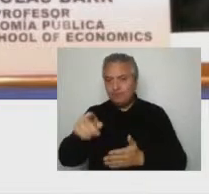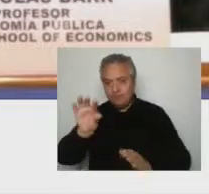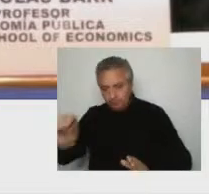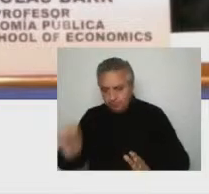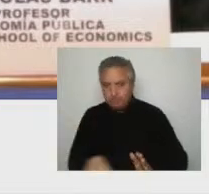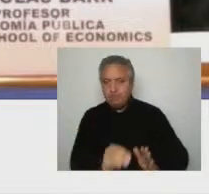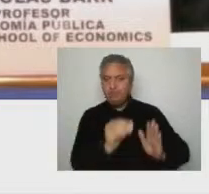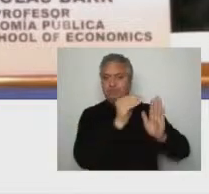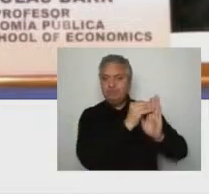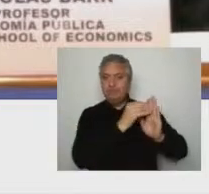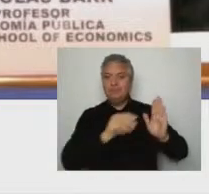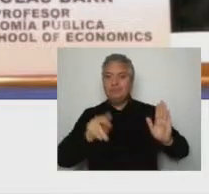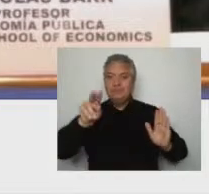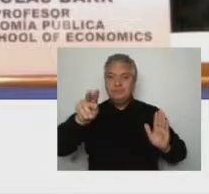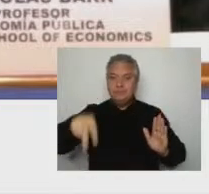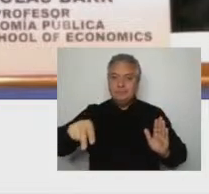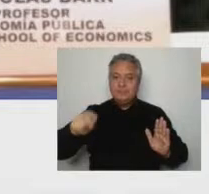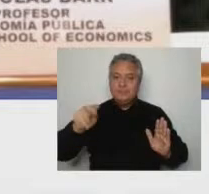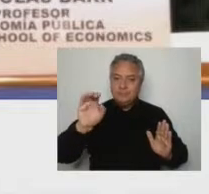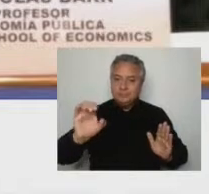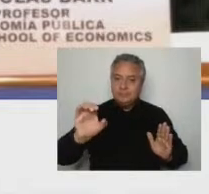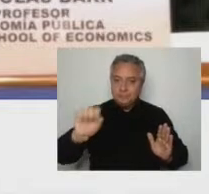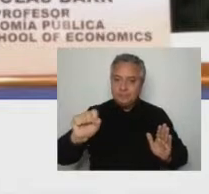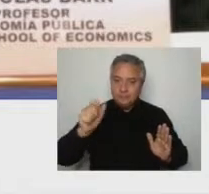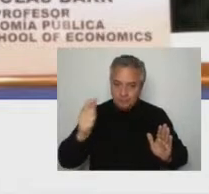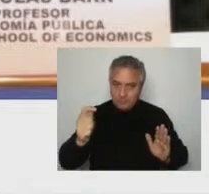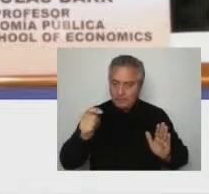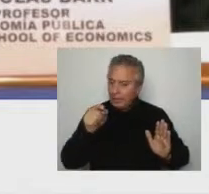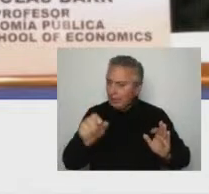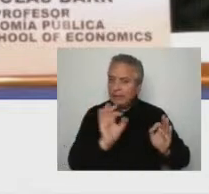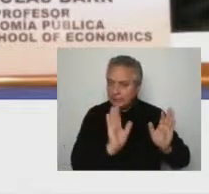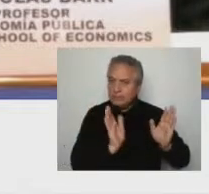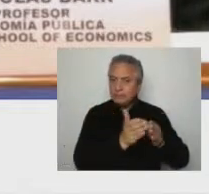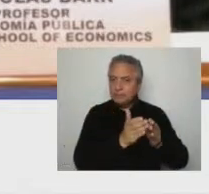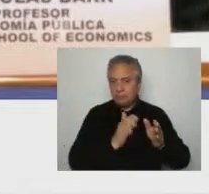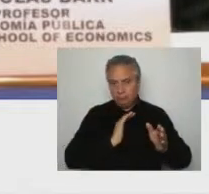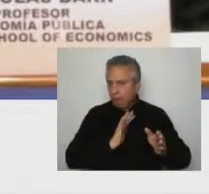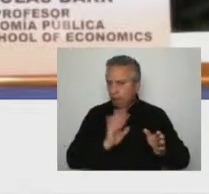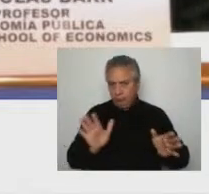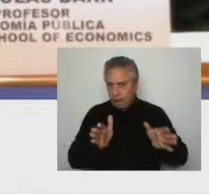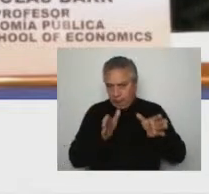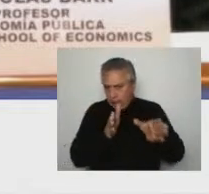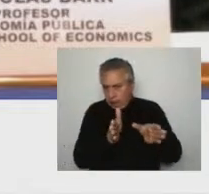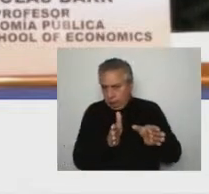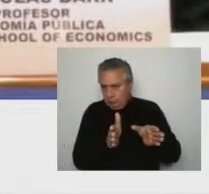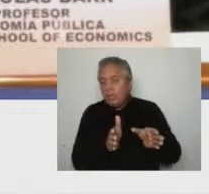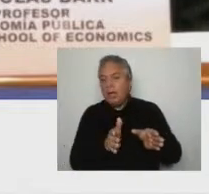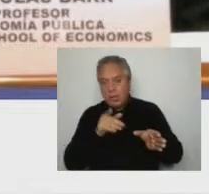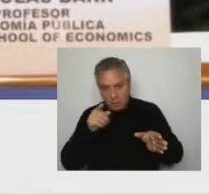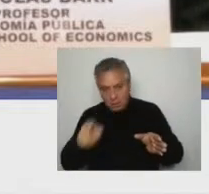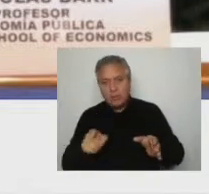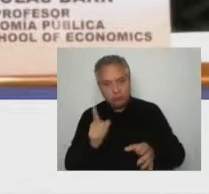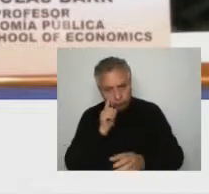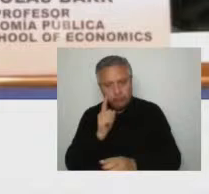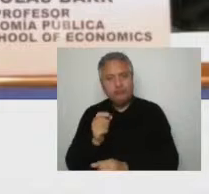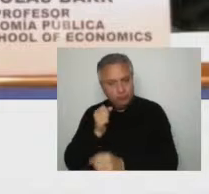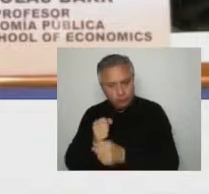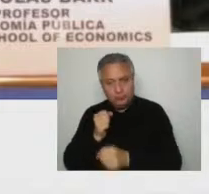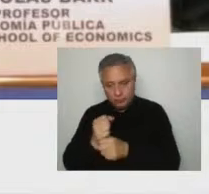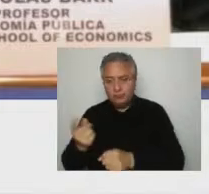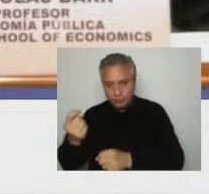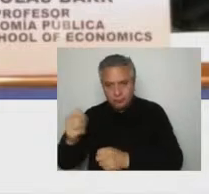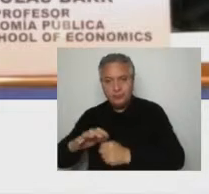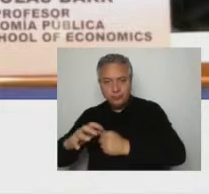to, centralized account administration, and wholesale fund management. And let me just unpack those a